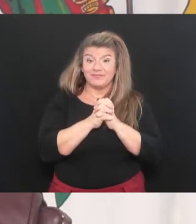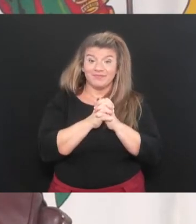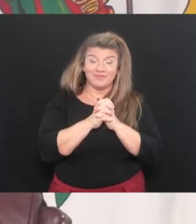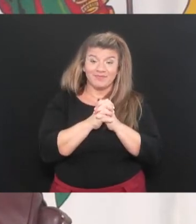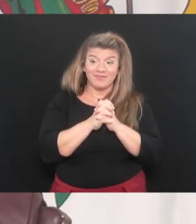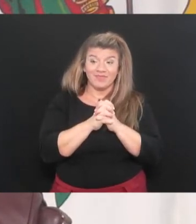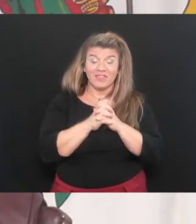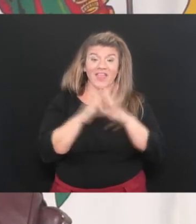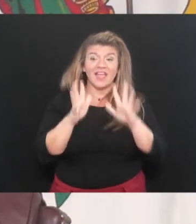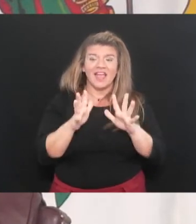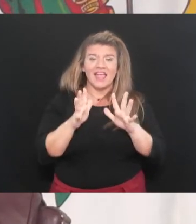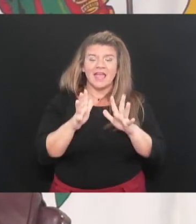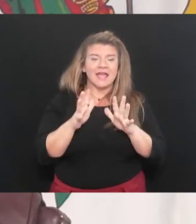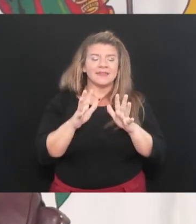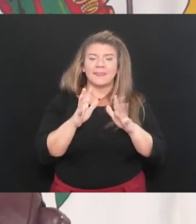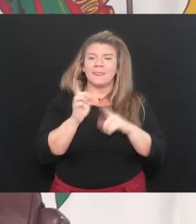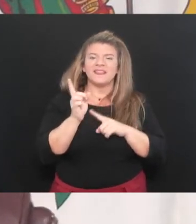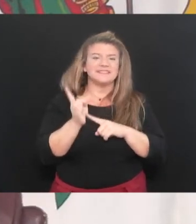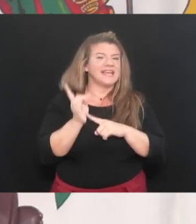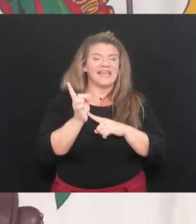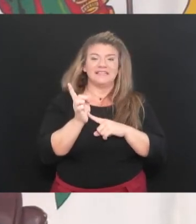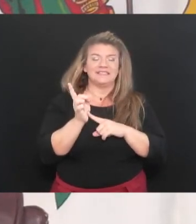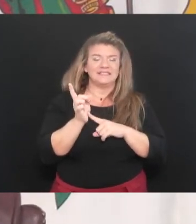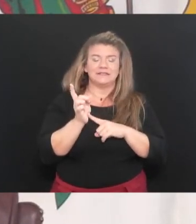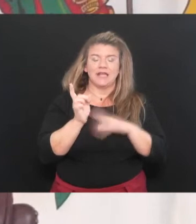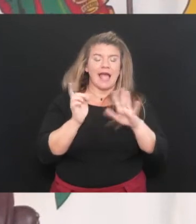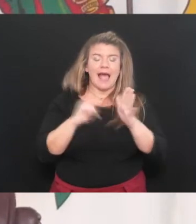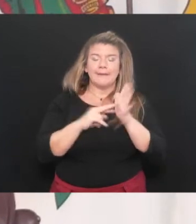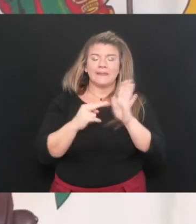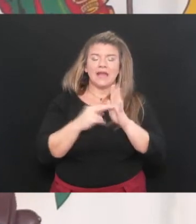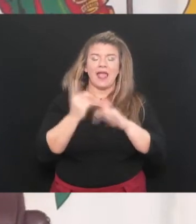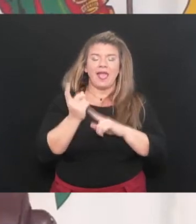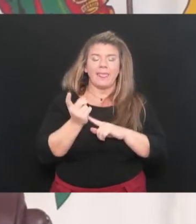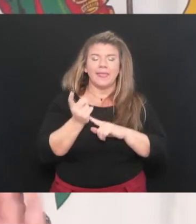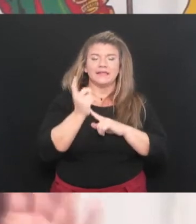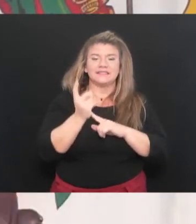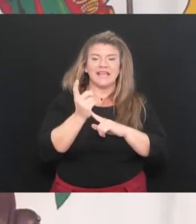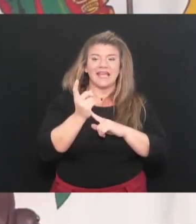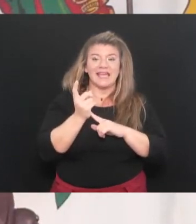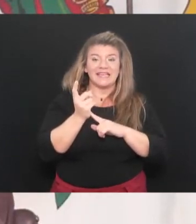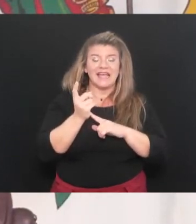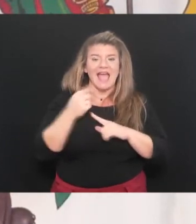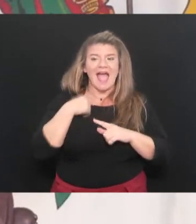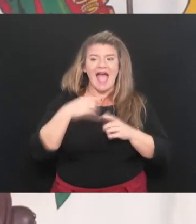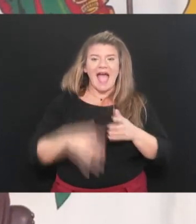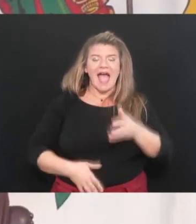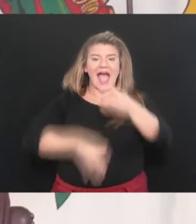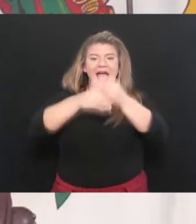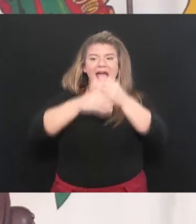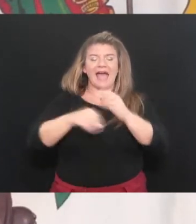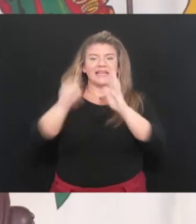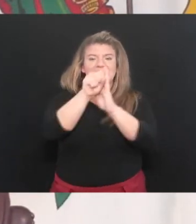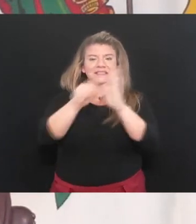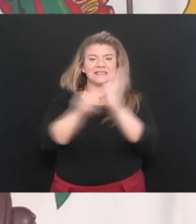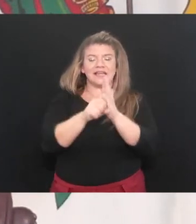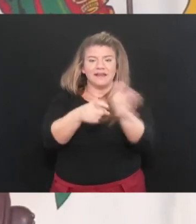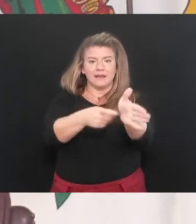the very second that we jump up and put a statewide mandate down, you're going to